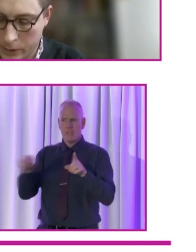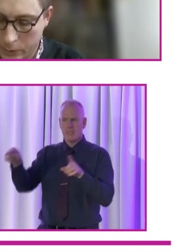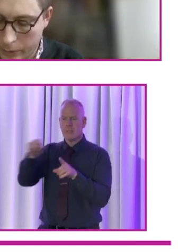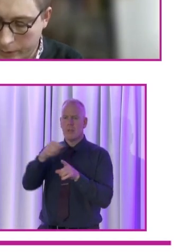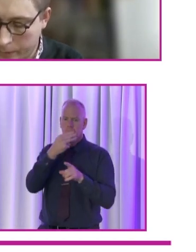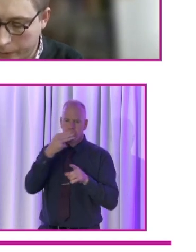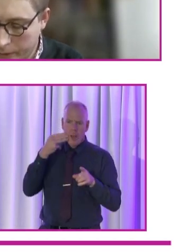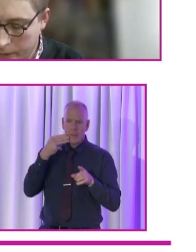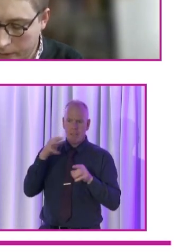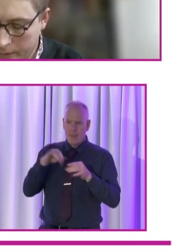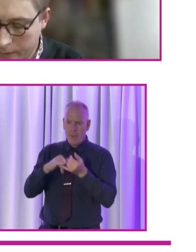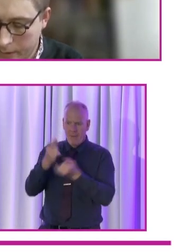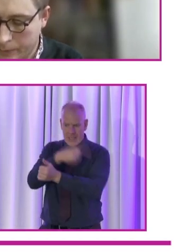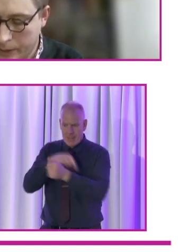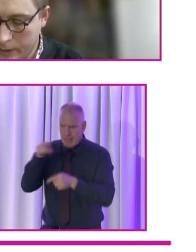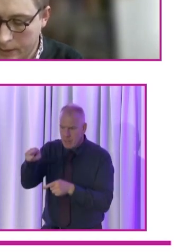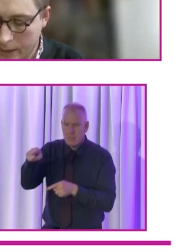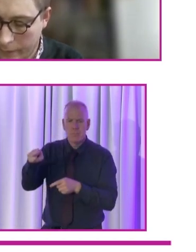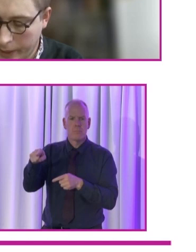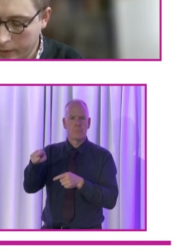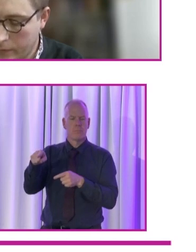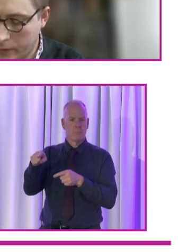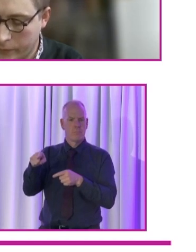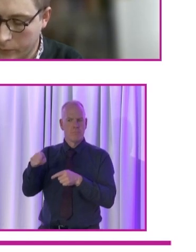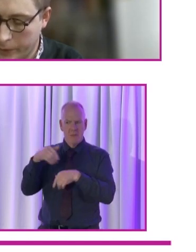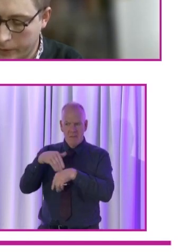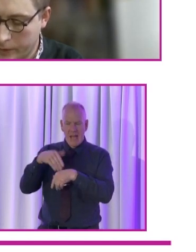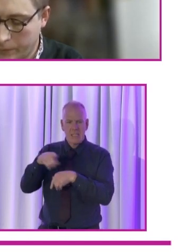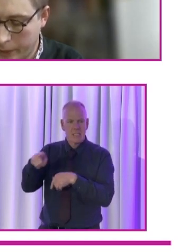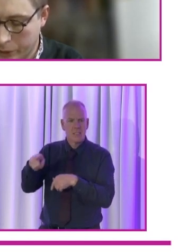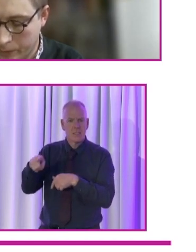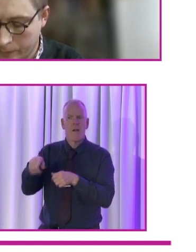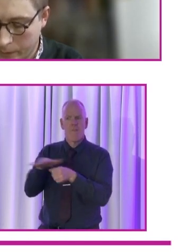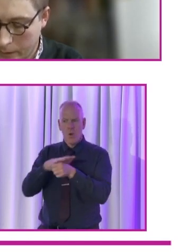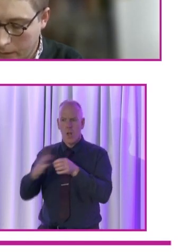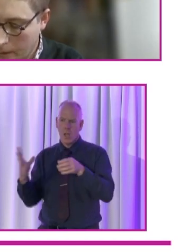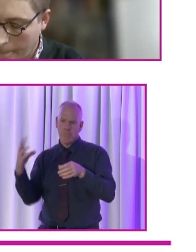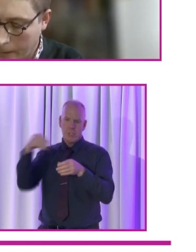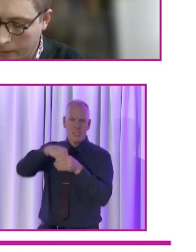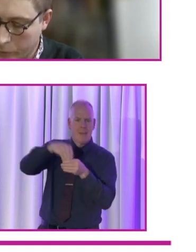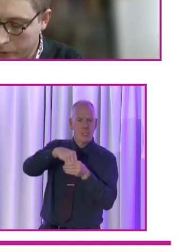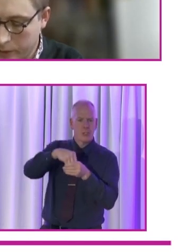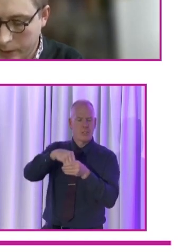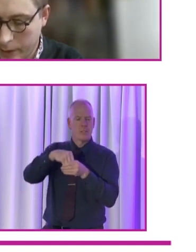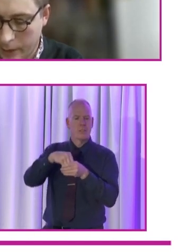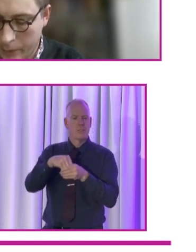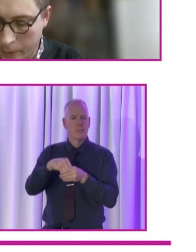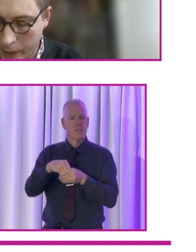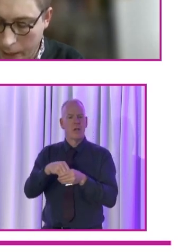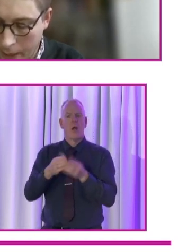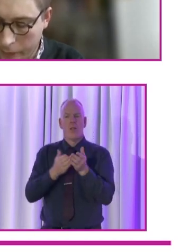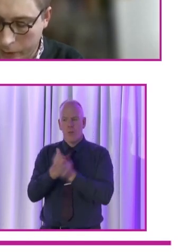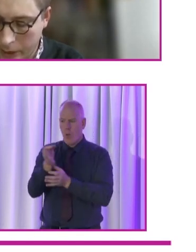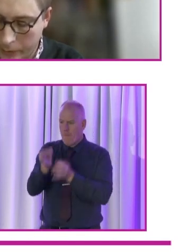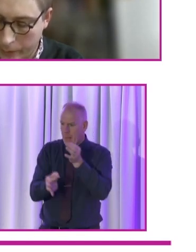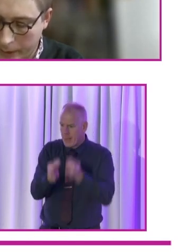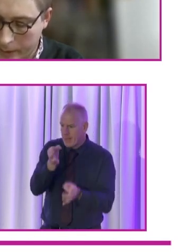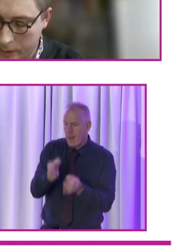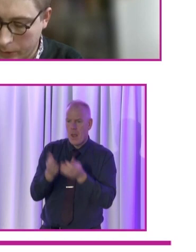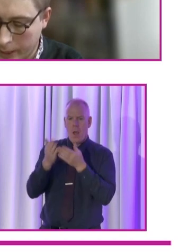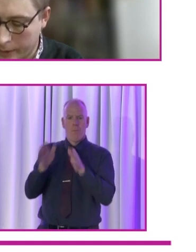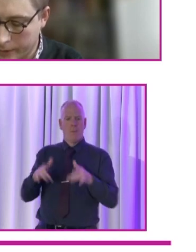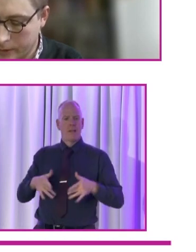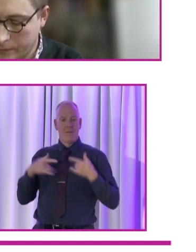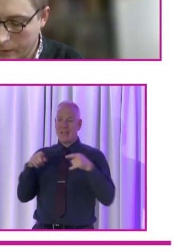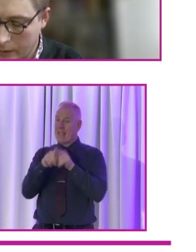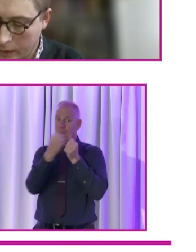to persons with disabilities effective and full participation in political and public life on an equal